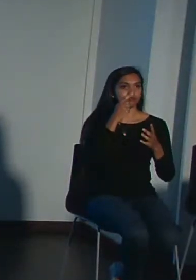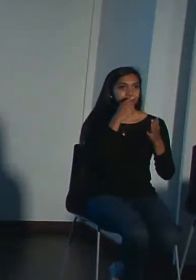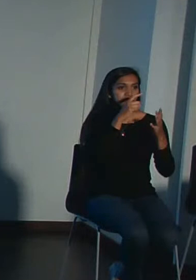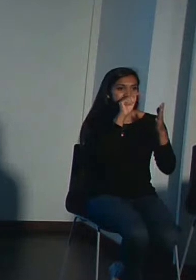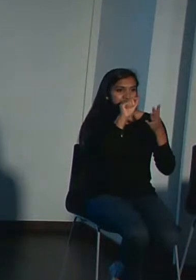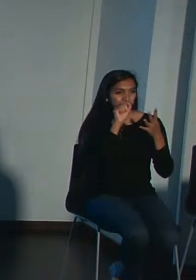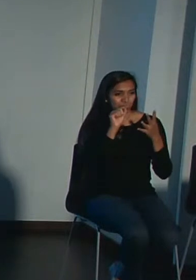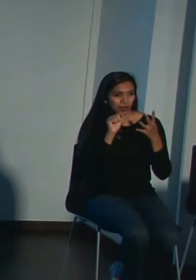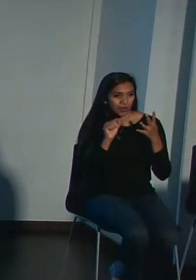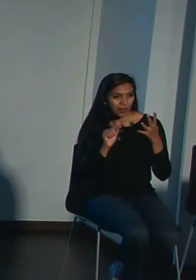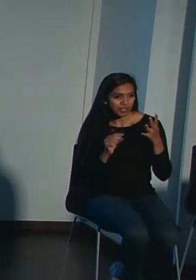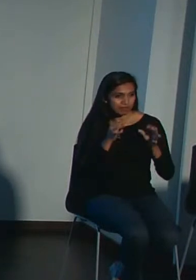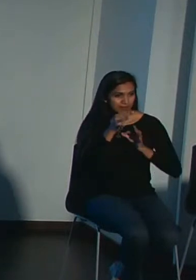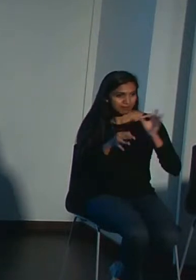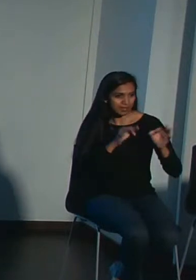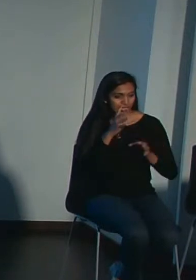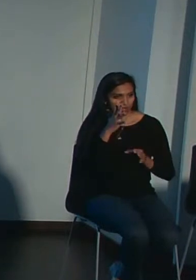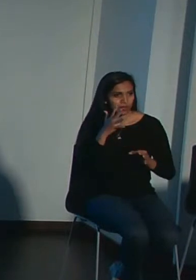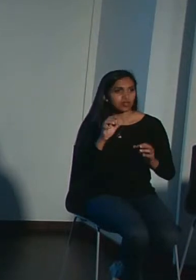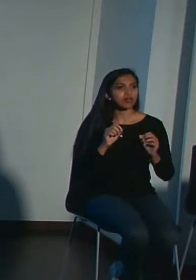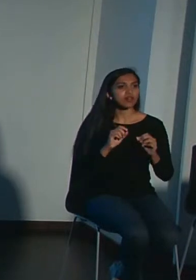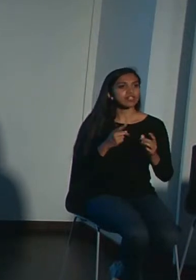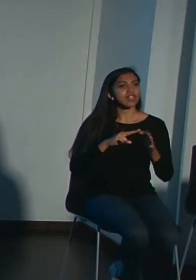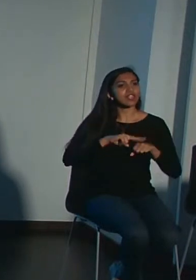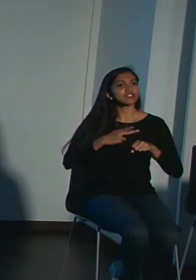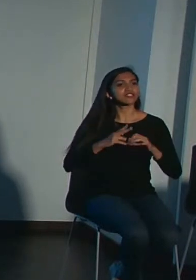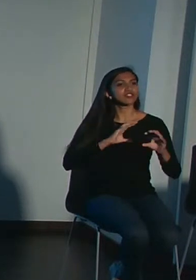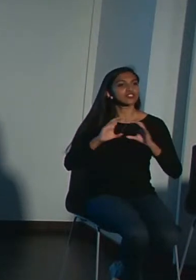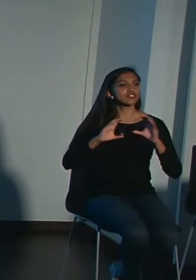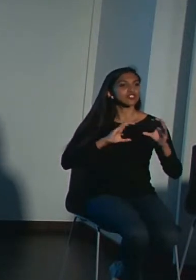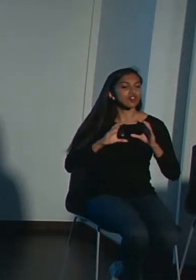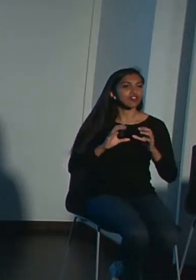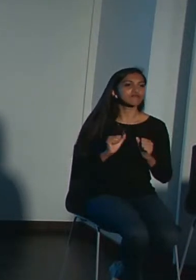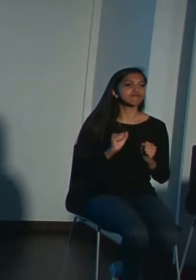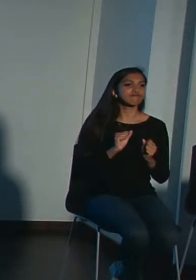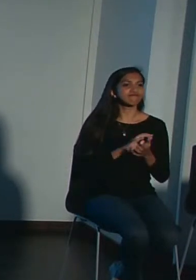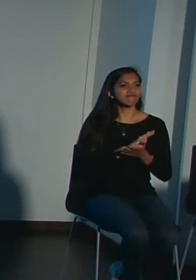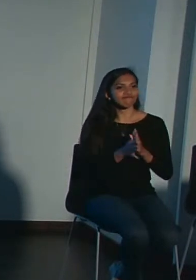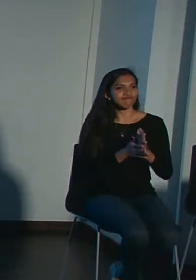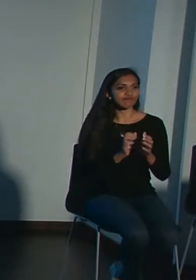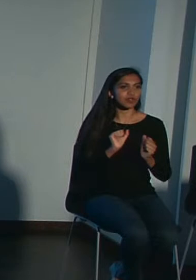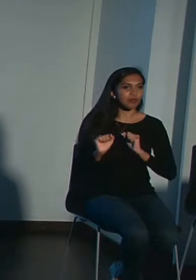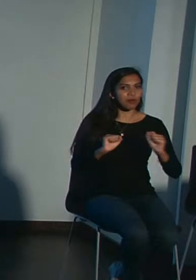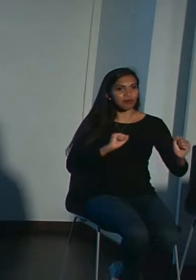environment. And yeah, really, really like that.